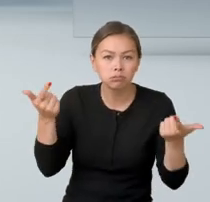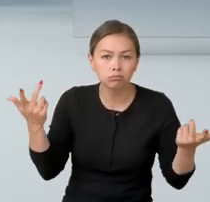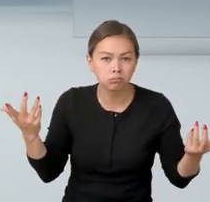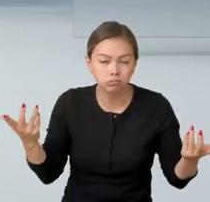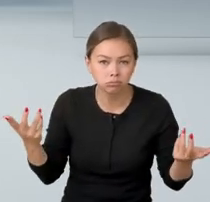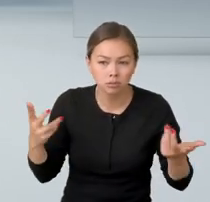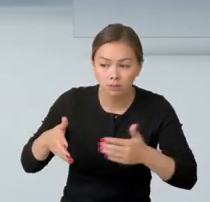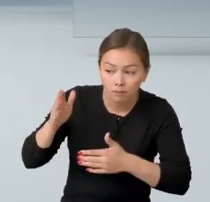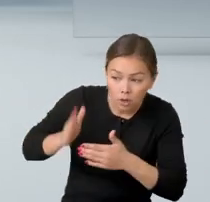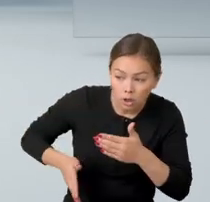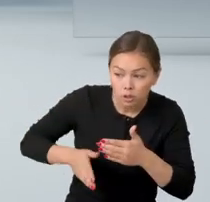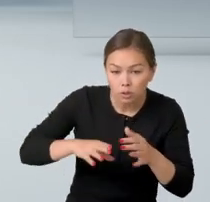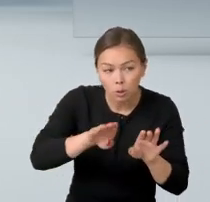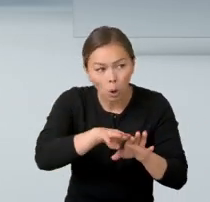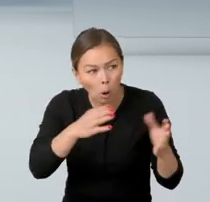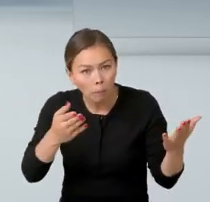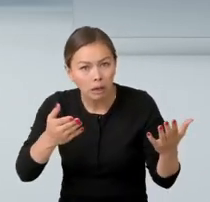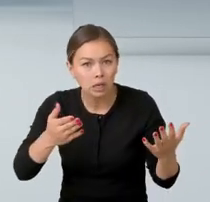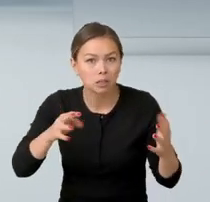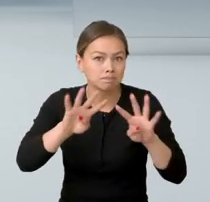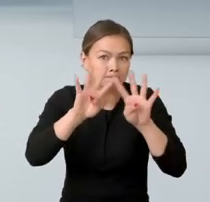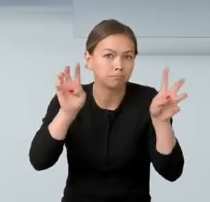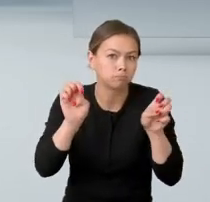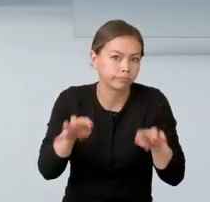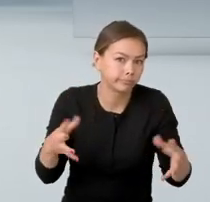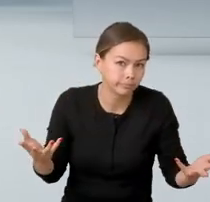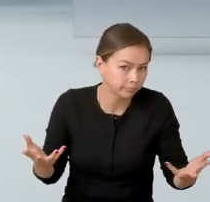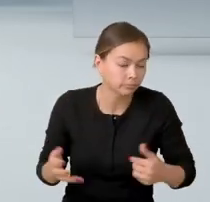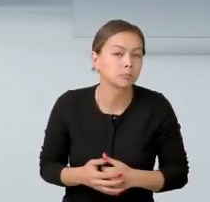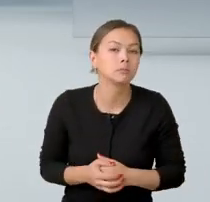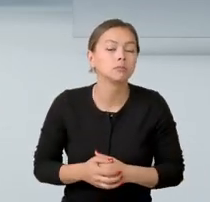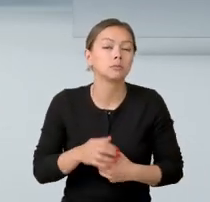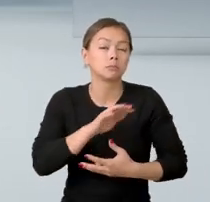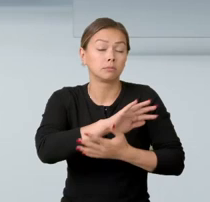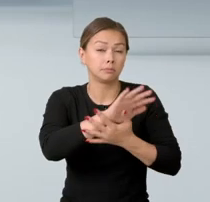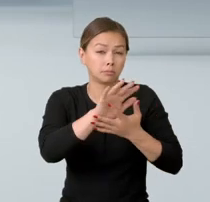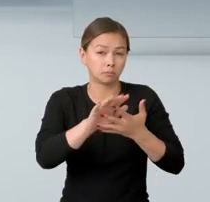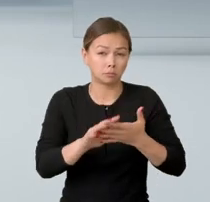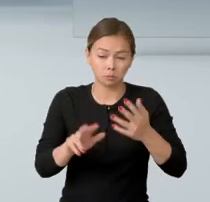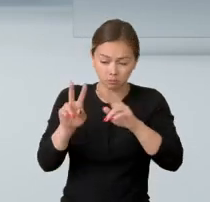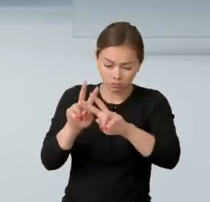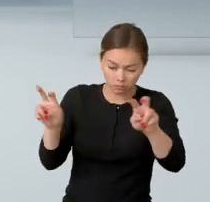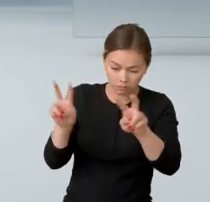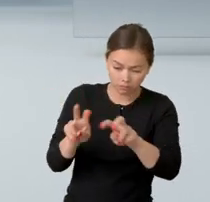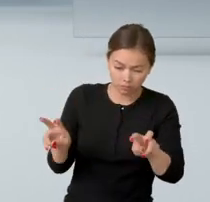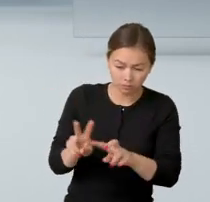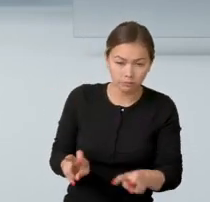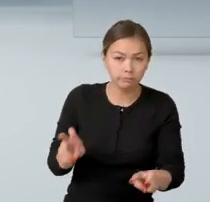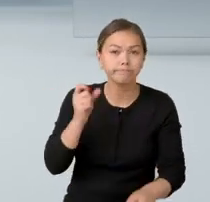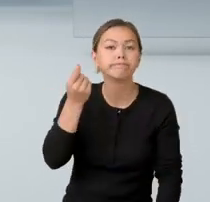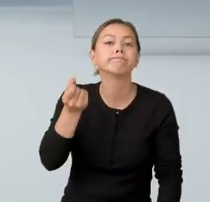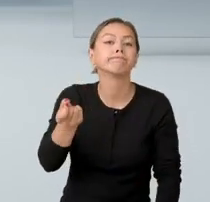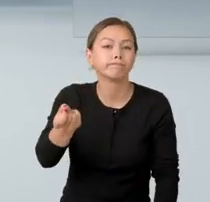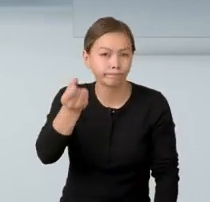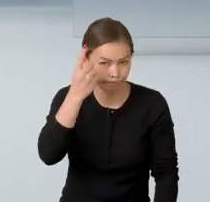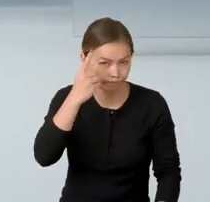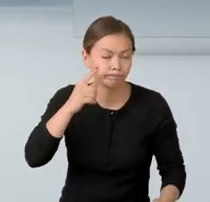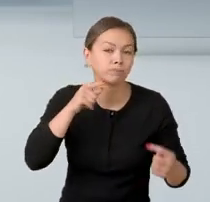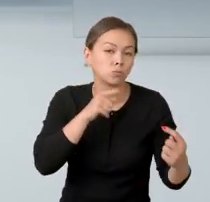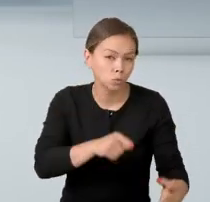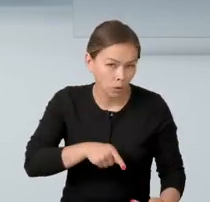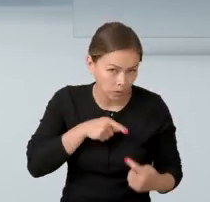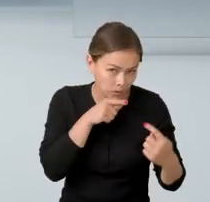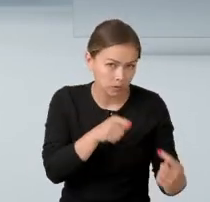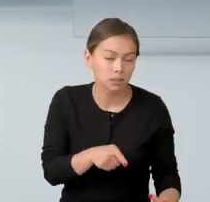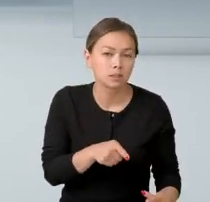what is open or concluded Etc once you understood the business pain points here we are ready to go to the next